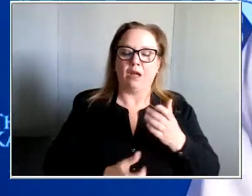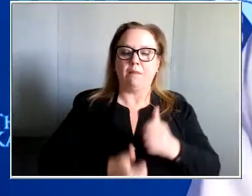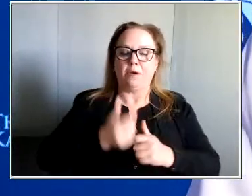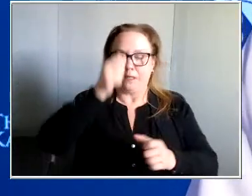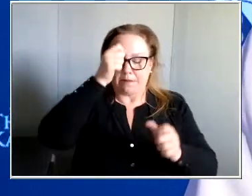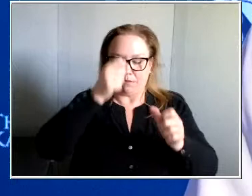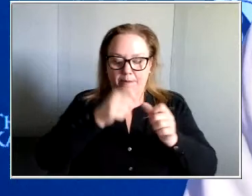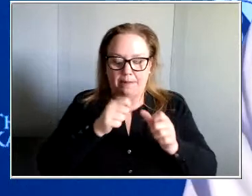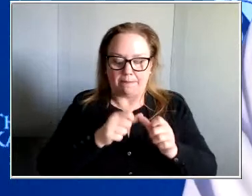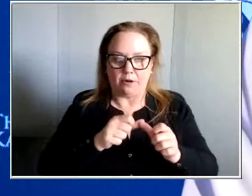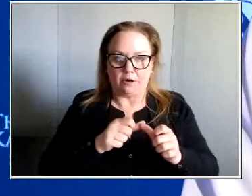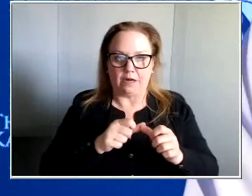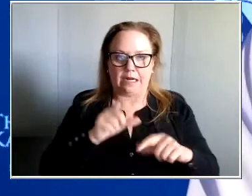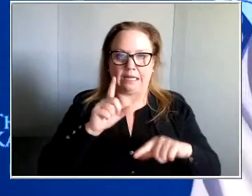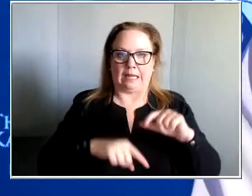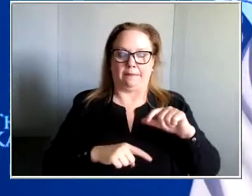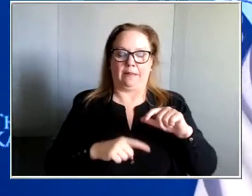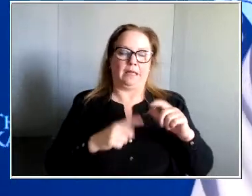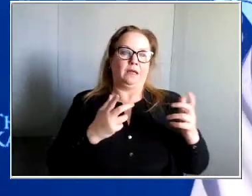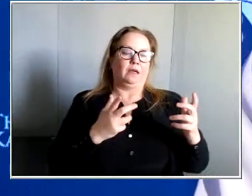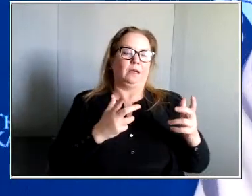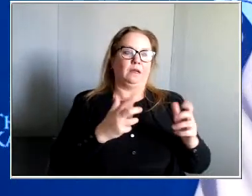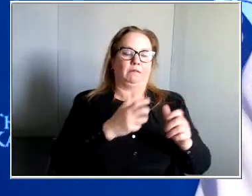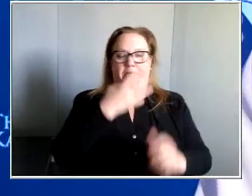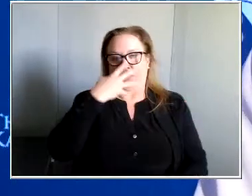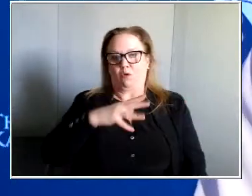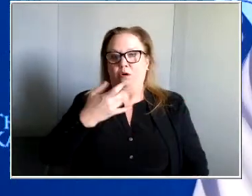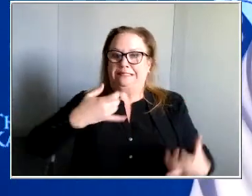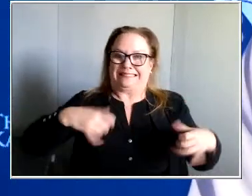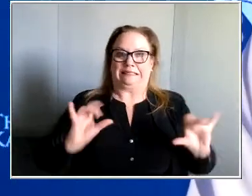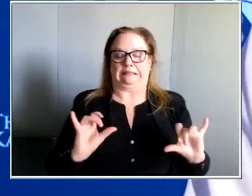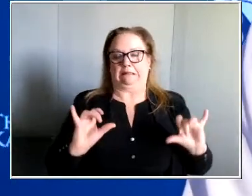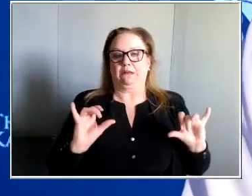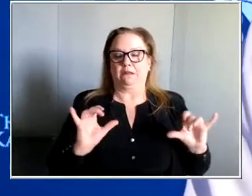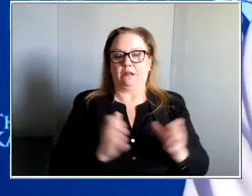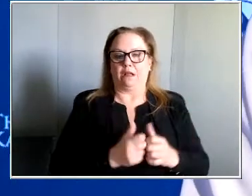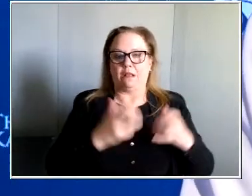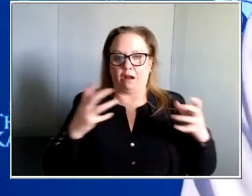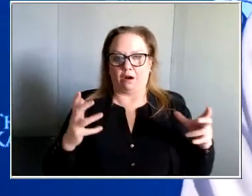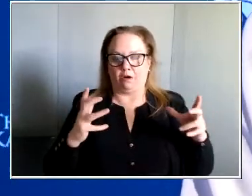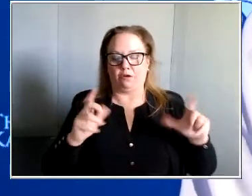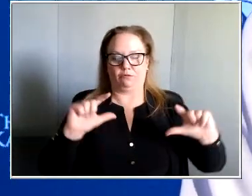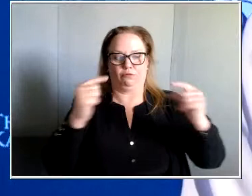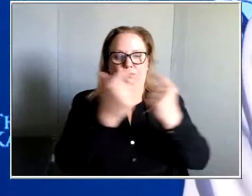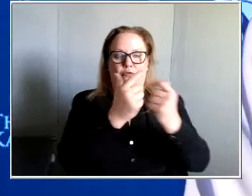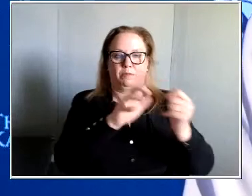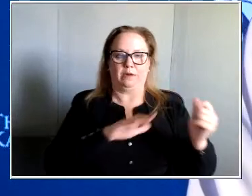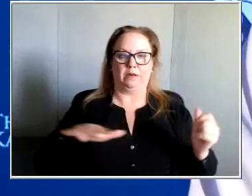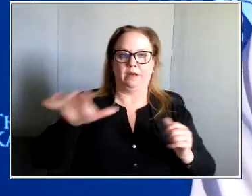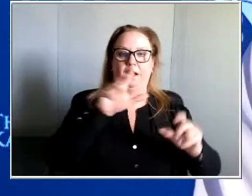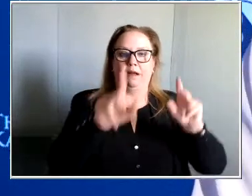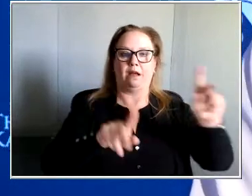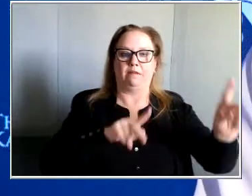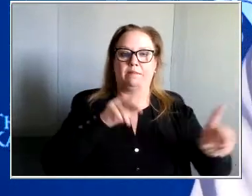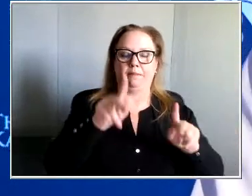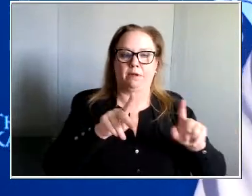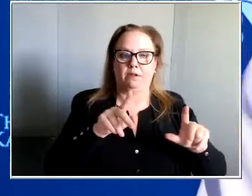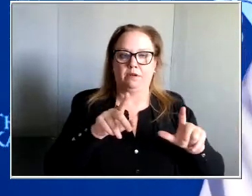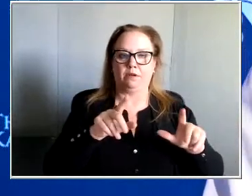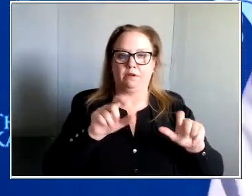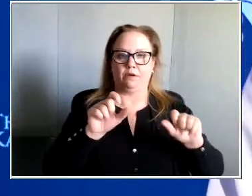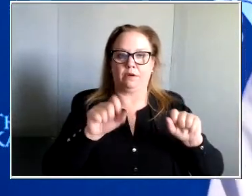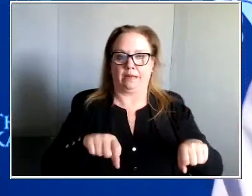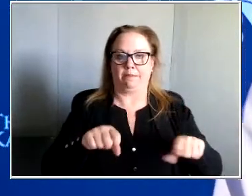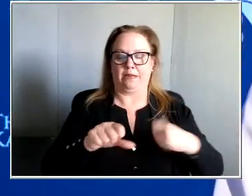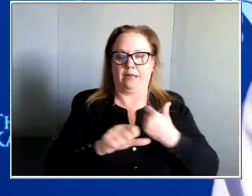can't be myopic and understand that there still are large groups of people who can be very at